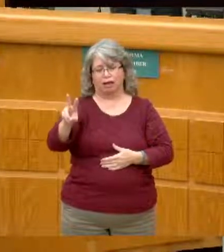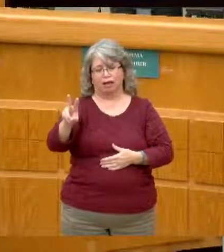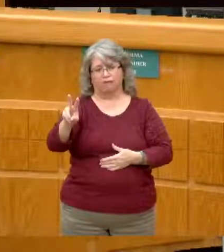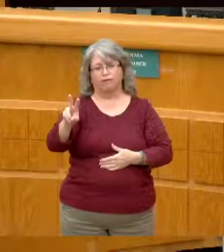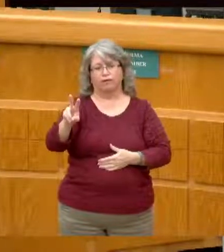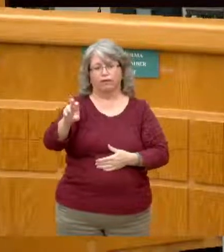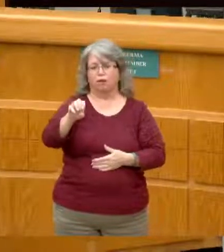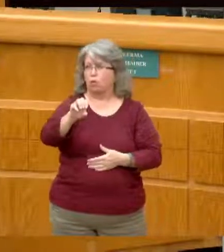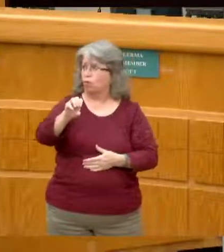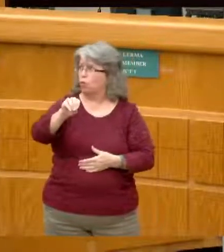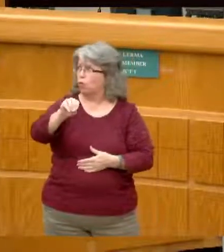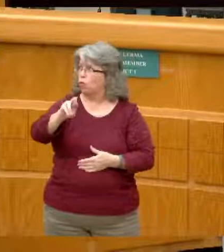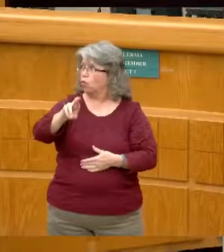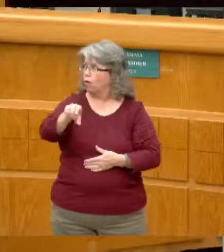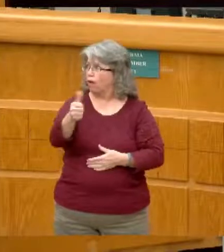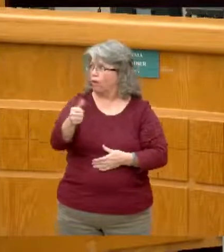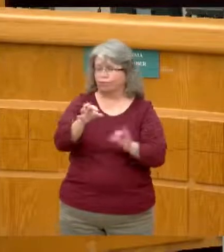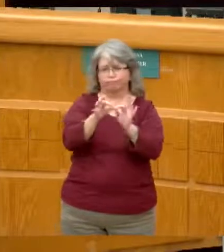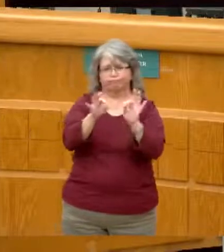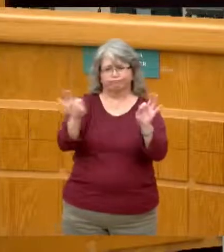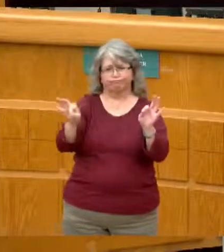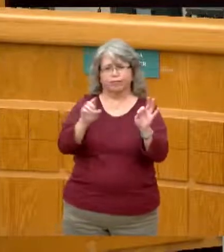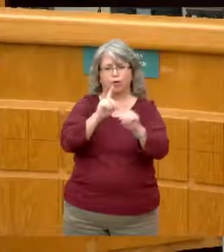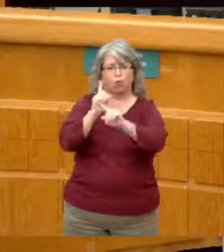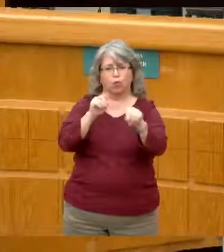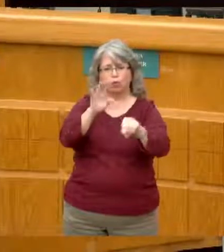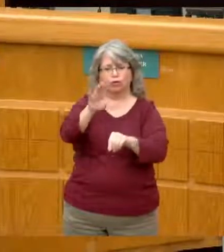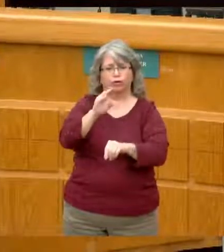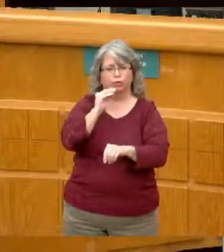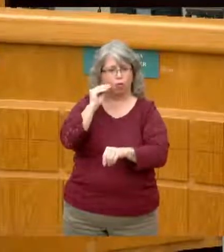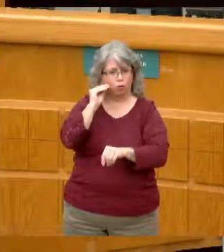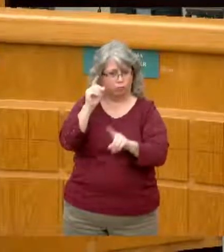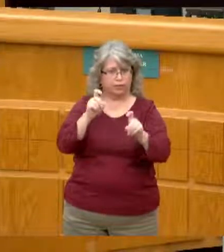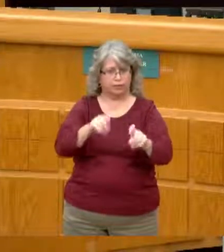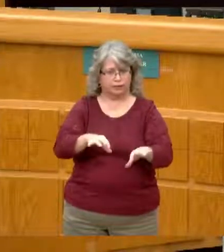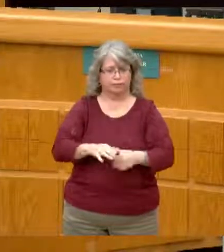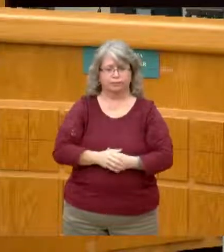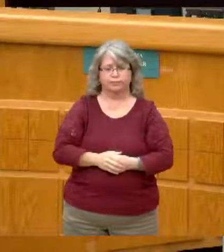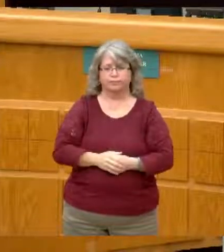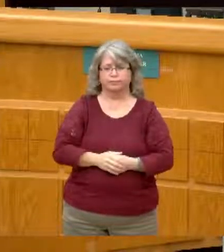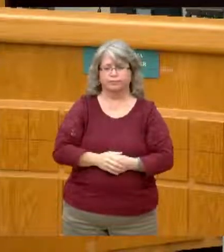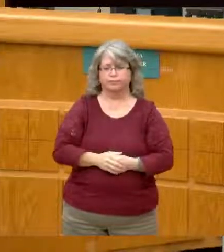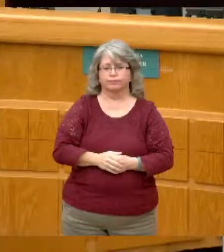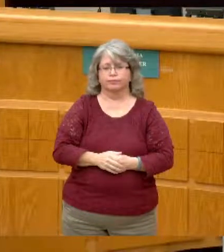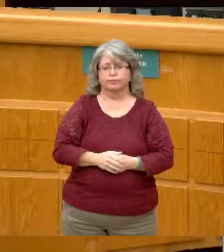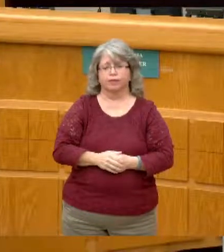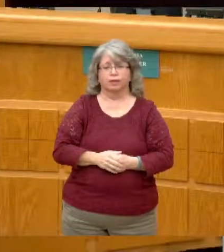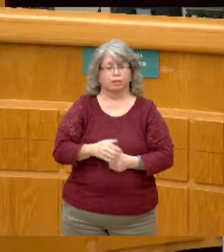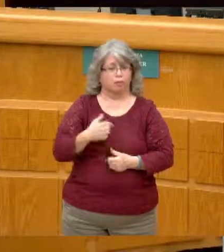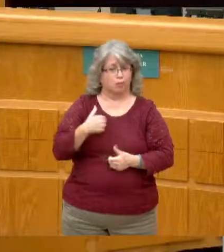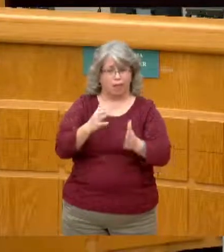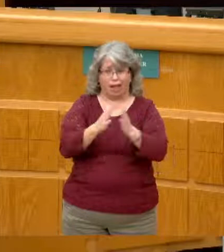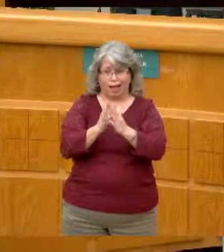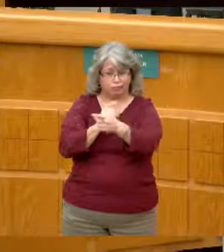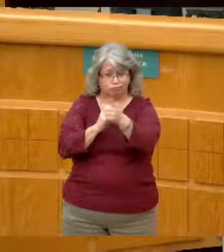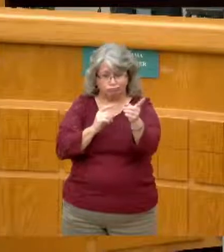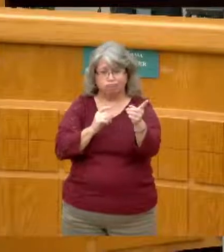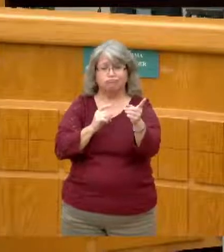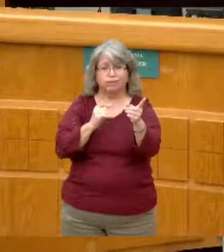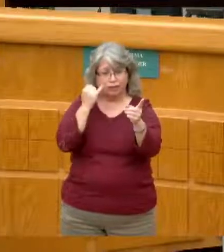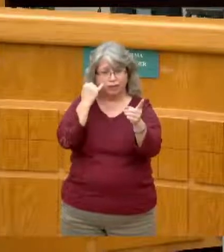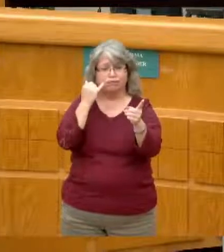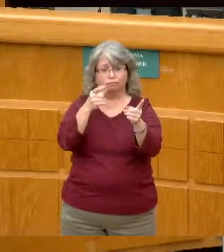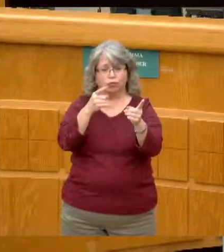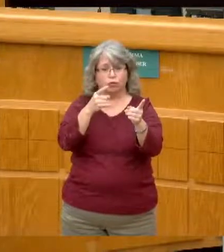www.special.usps.com to order your at-home test. What we do ask the community is that if you do take an at-home test, that